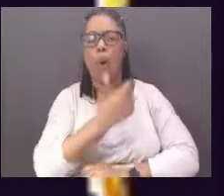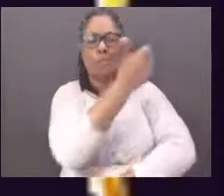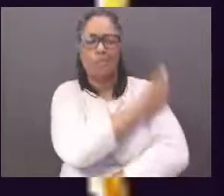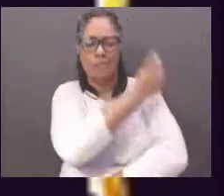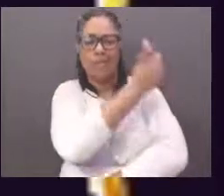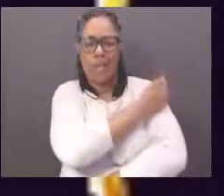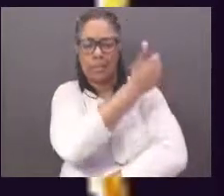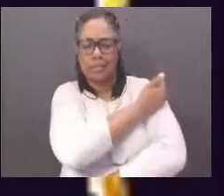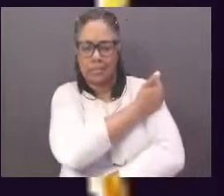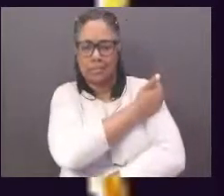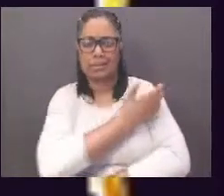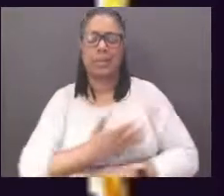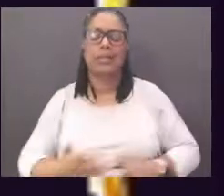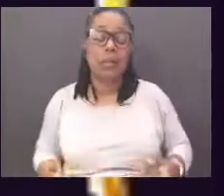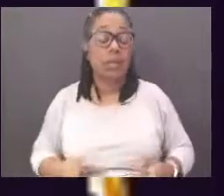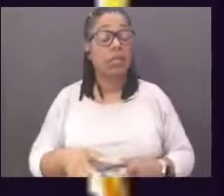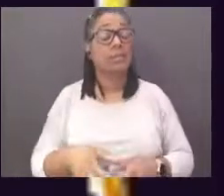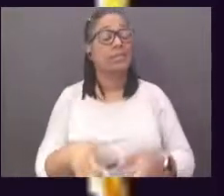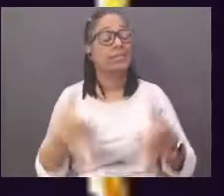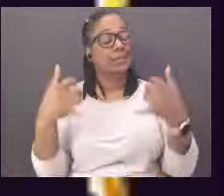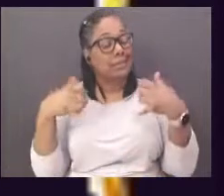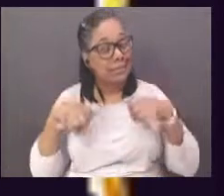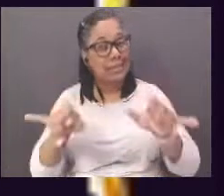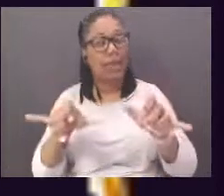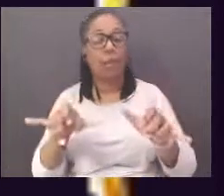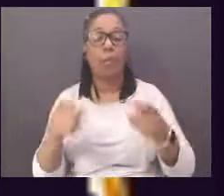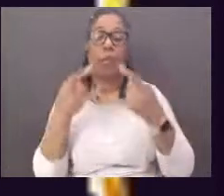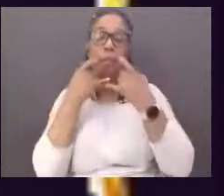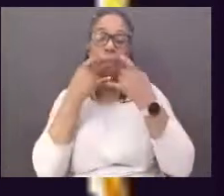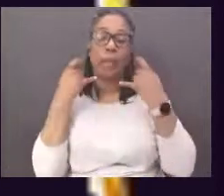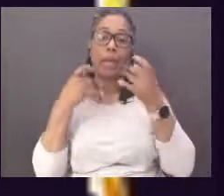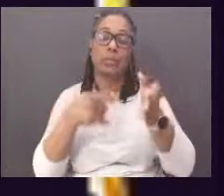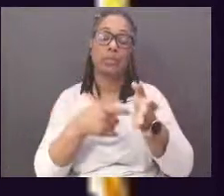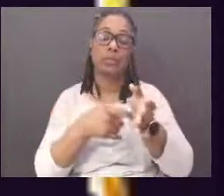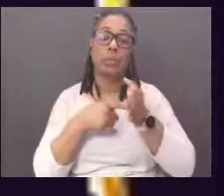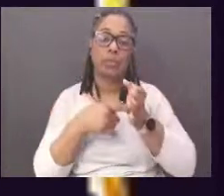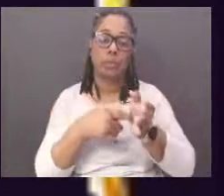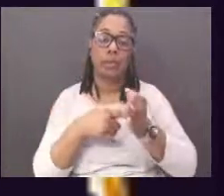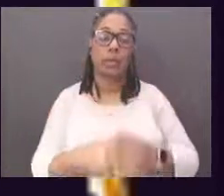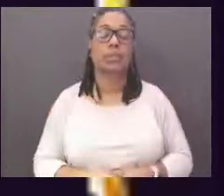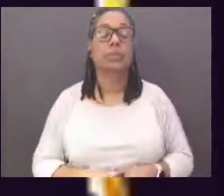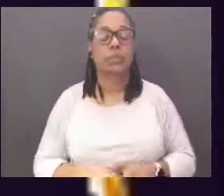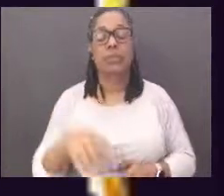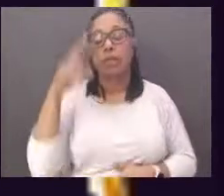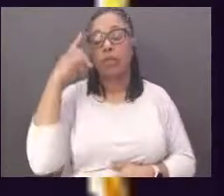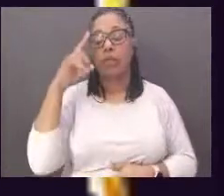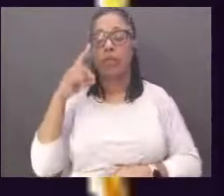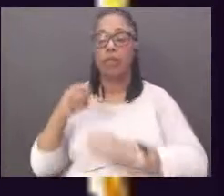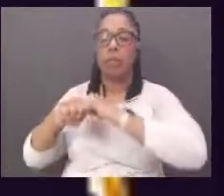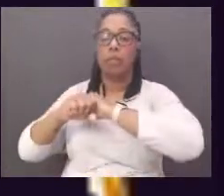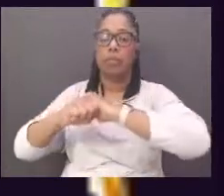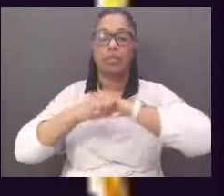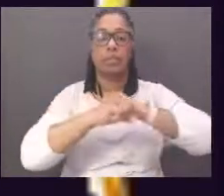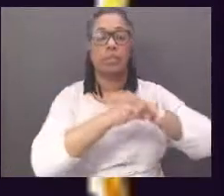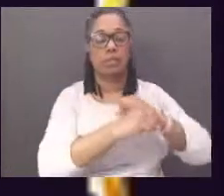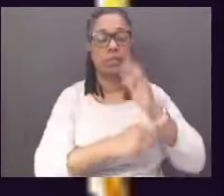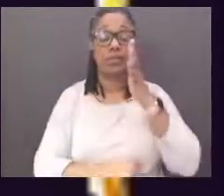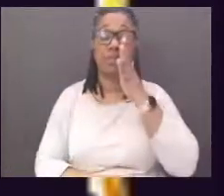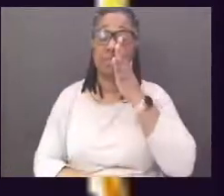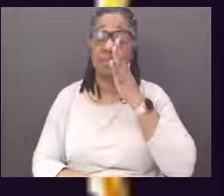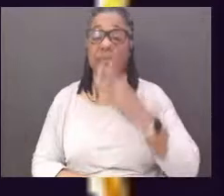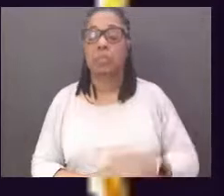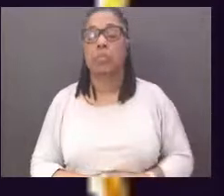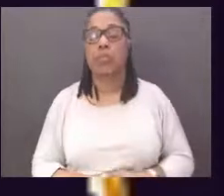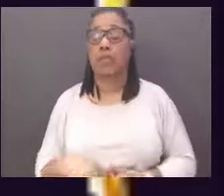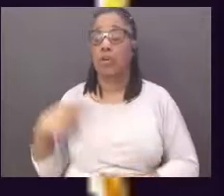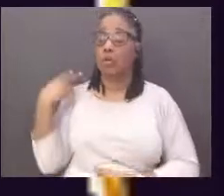protection. So we still must wear masks, that we have an opportunity to keep everyone safe. That's been our mantra down through these 2 years. We've